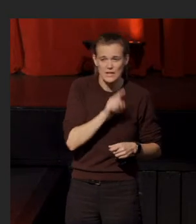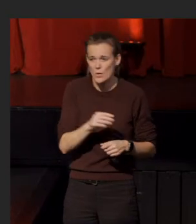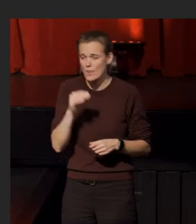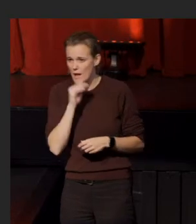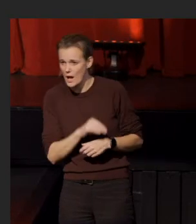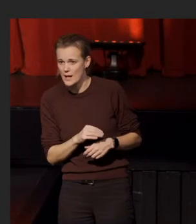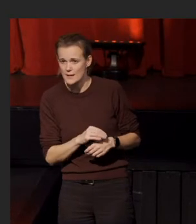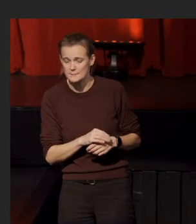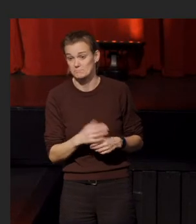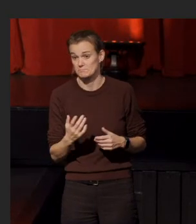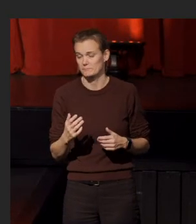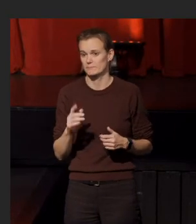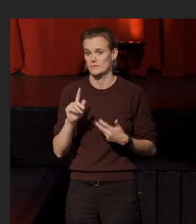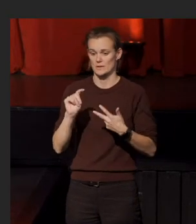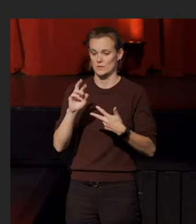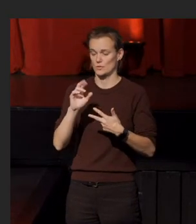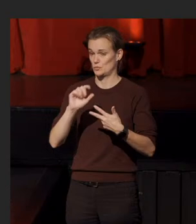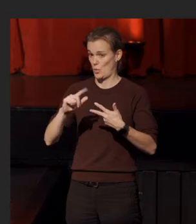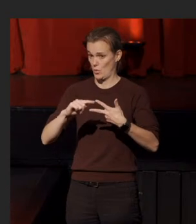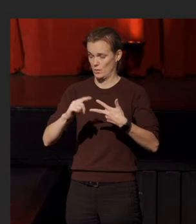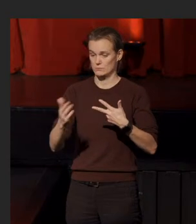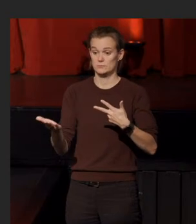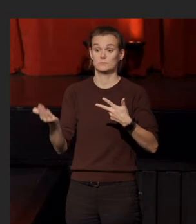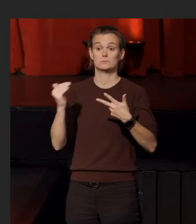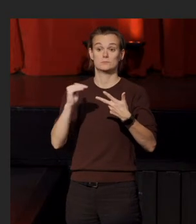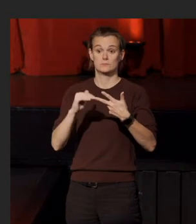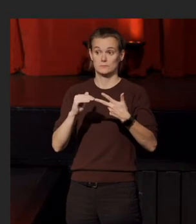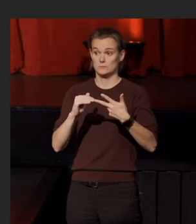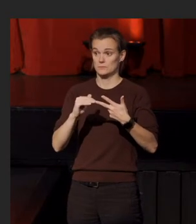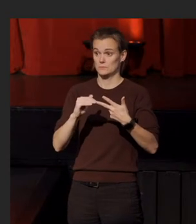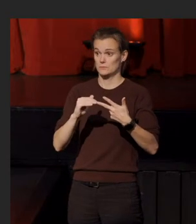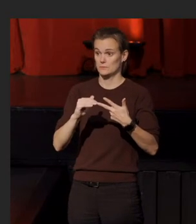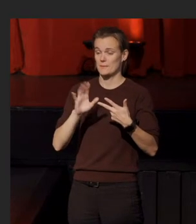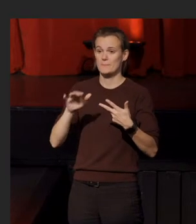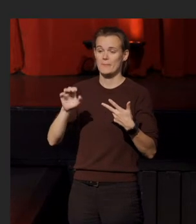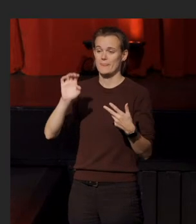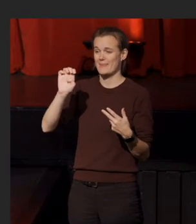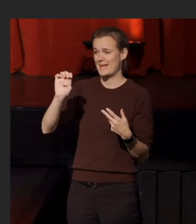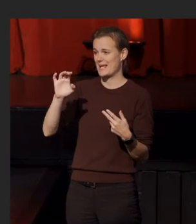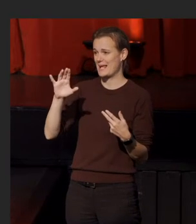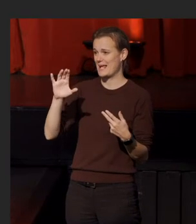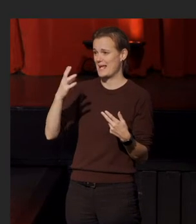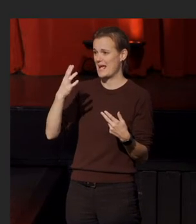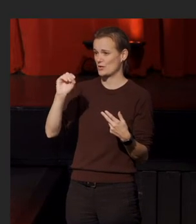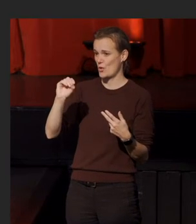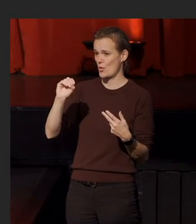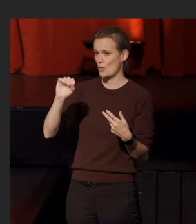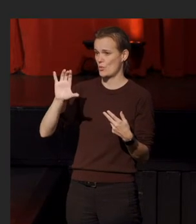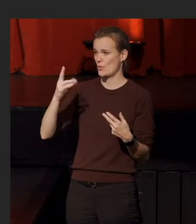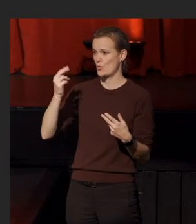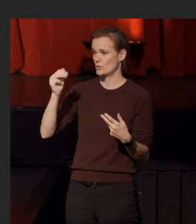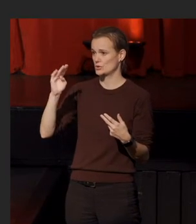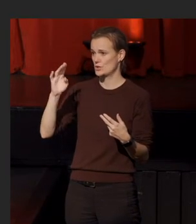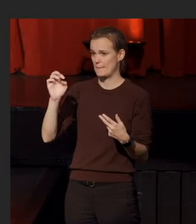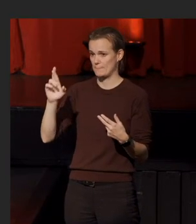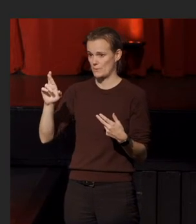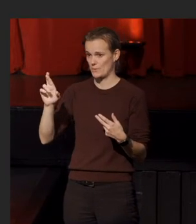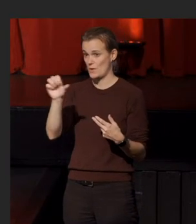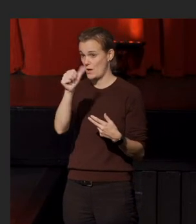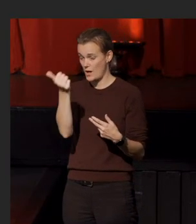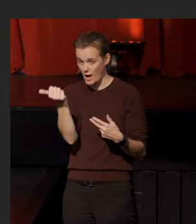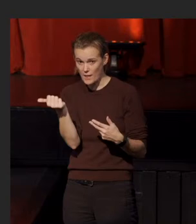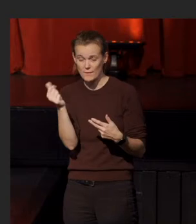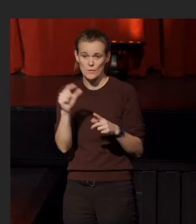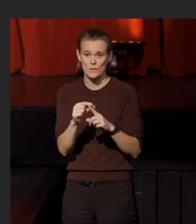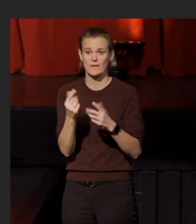Another term that I think often comes up is the idea of an echo chamber, often confused with the idea of a filter bubble.